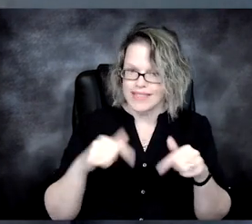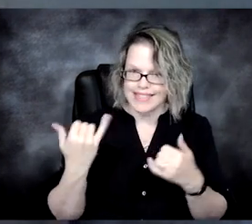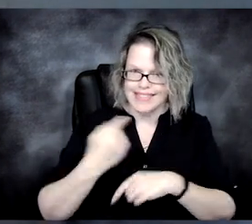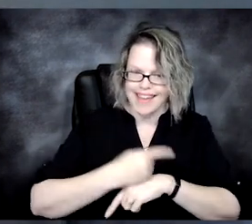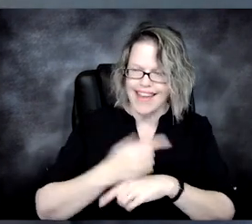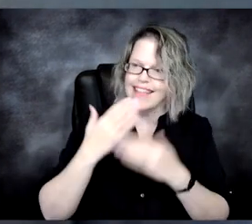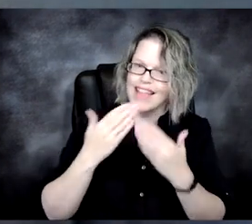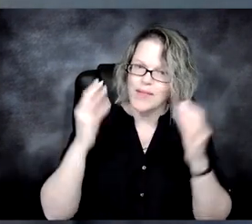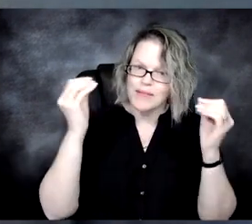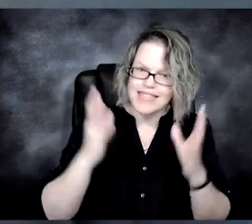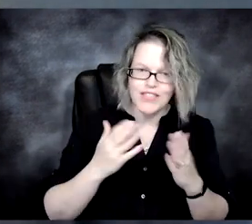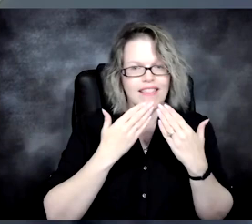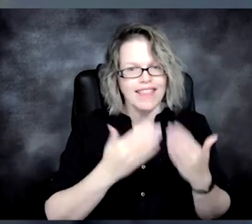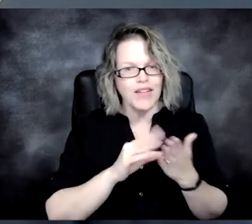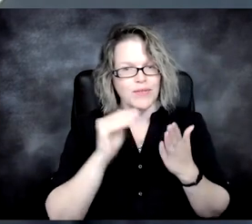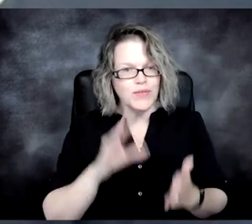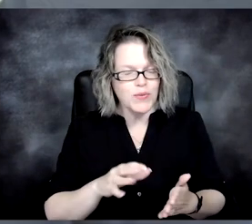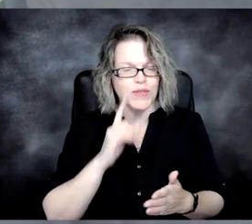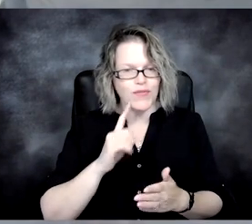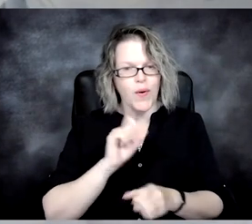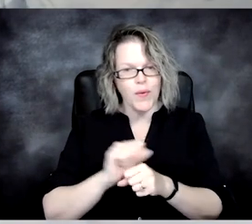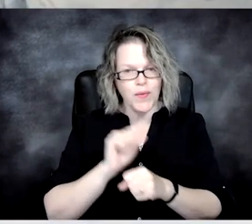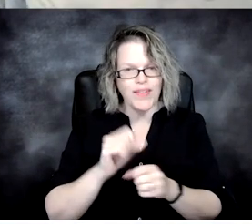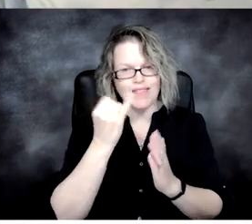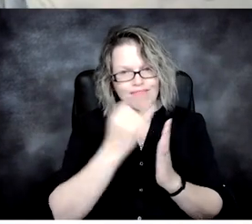Thank you, teachers. Thank you, students, for working in the arts.